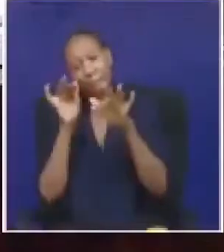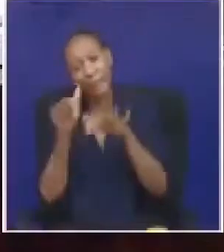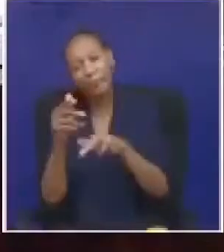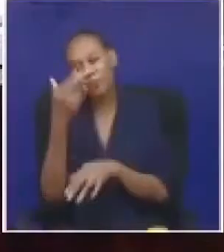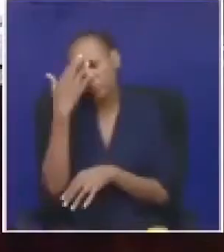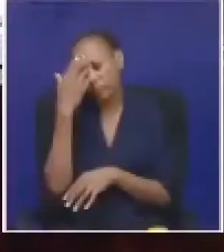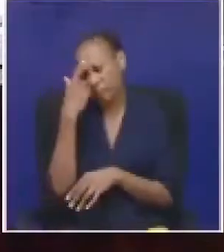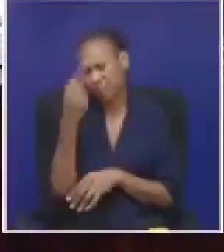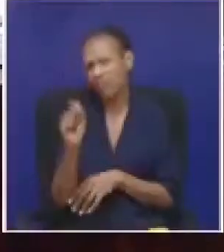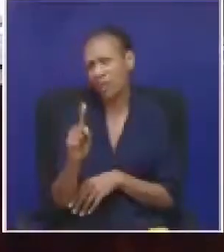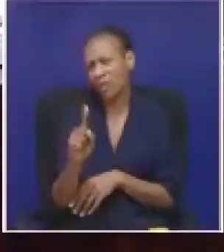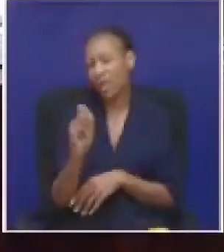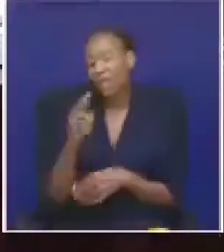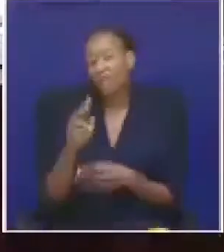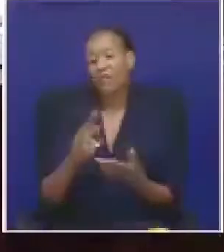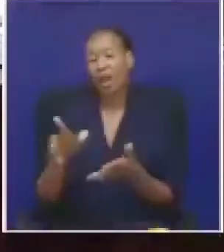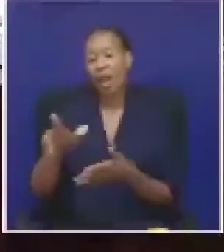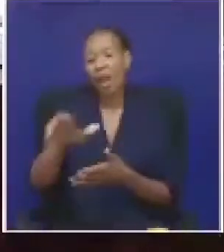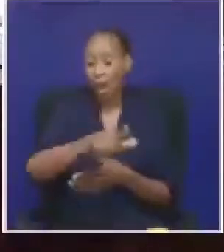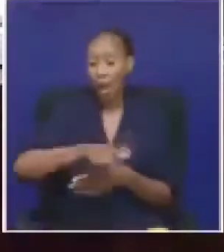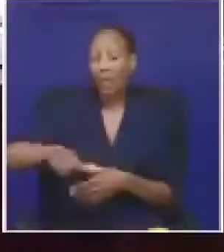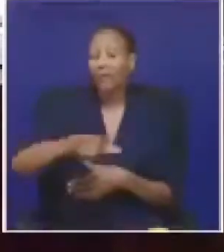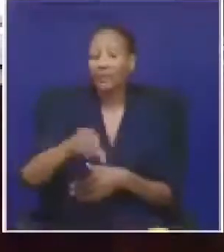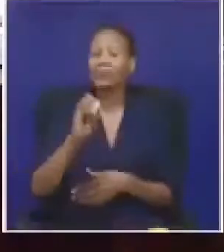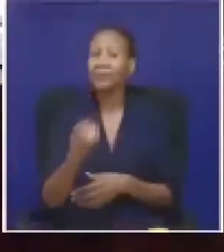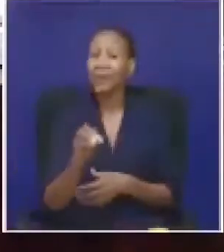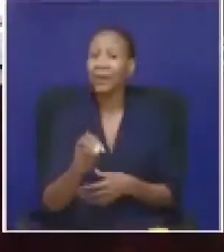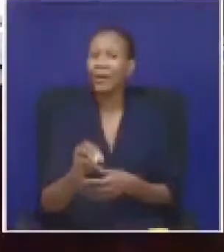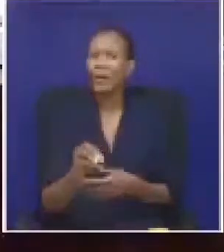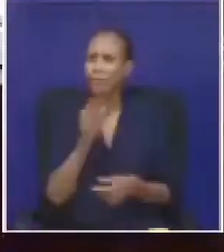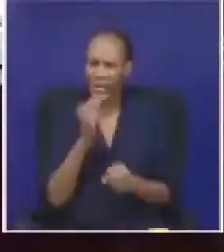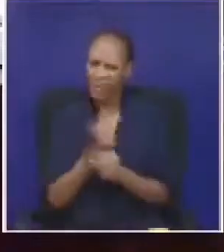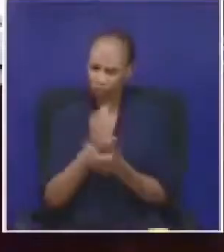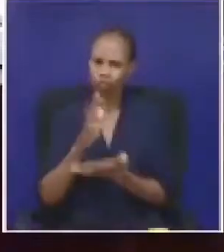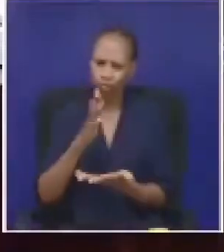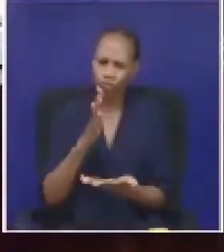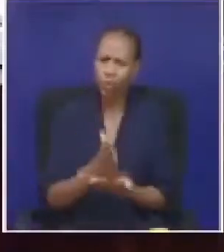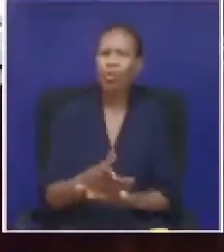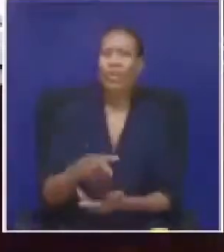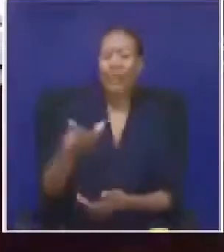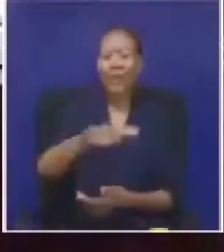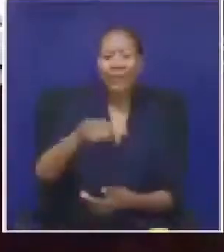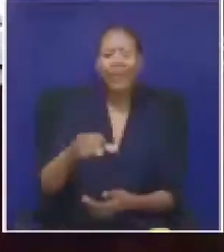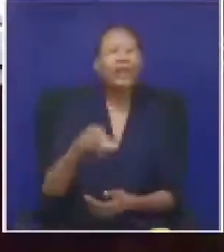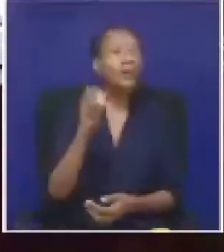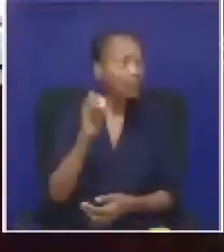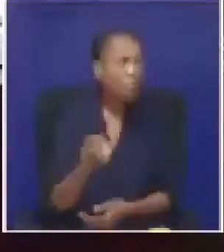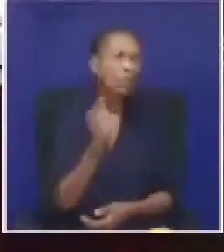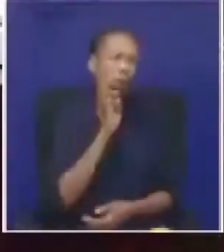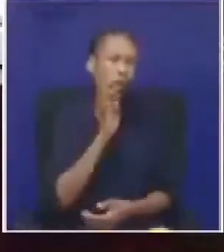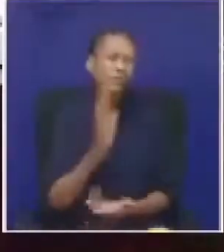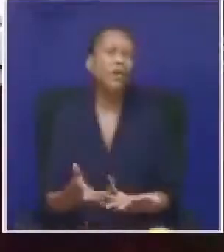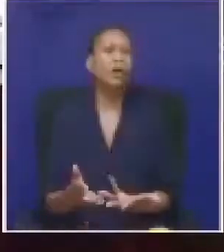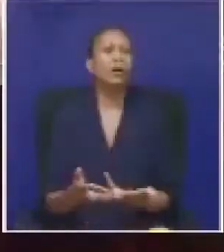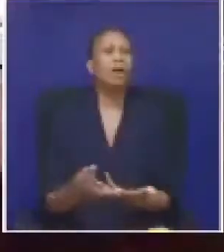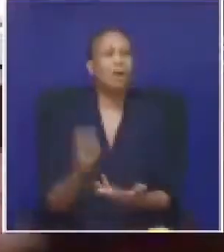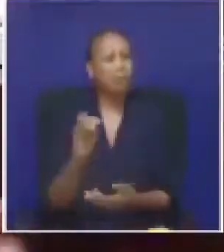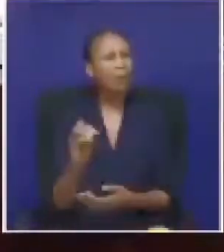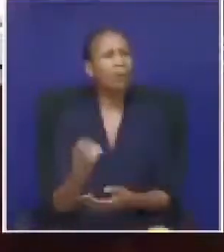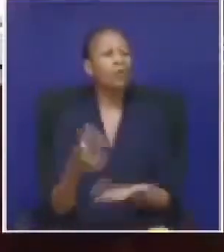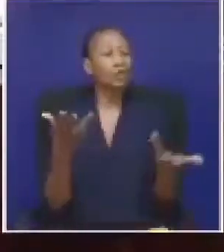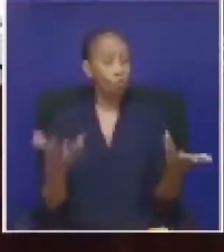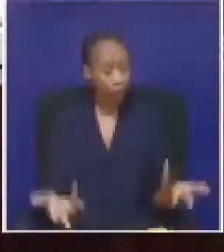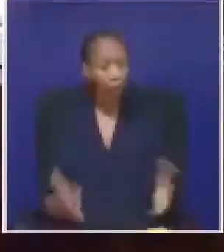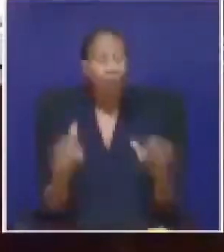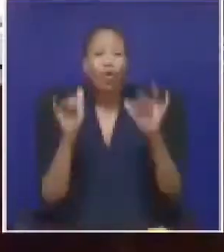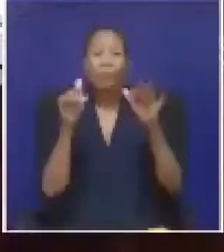develop land, make sure there are basic services like water and so on, people do settle